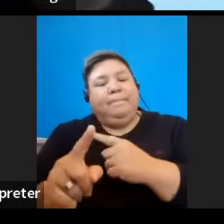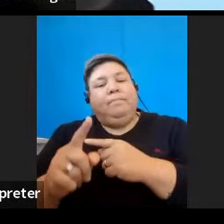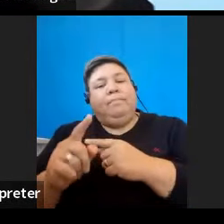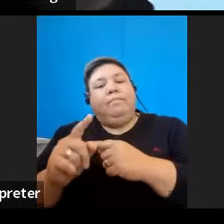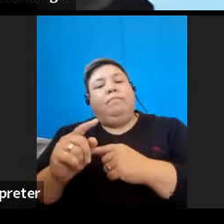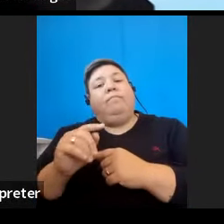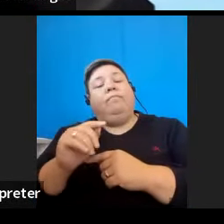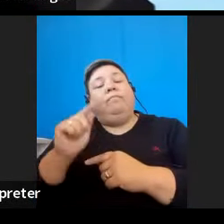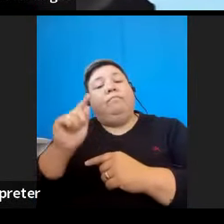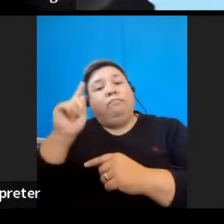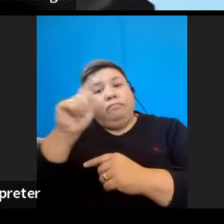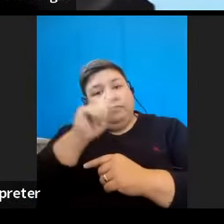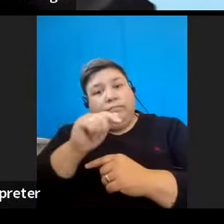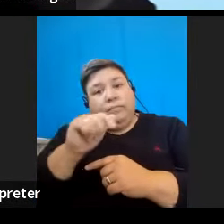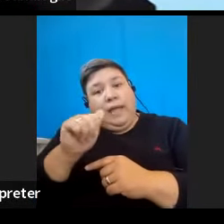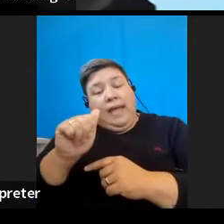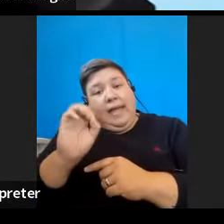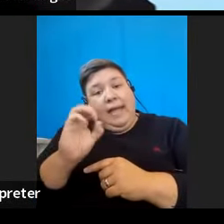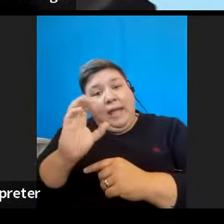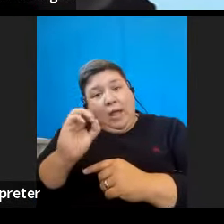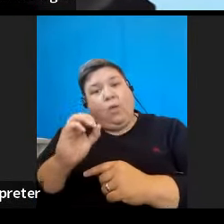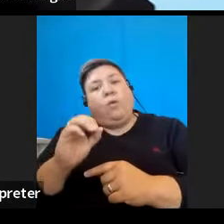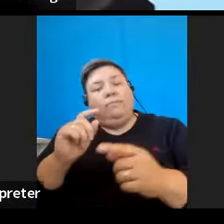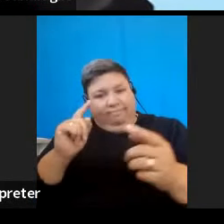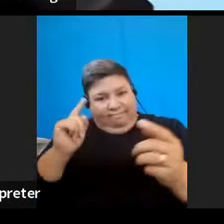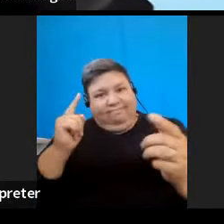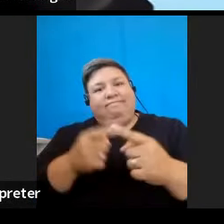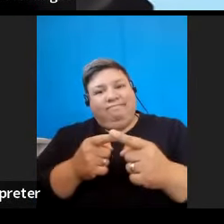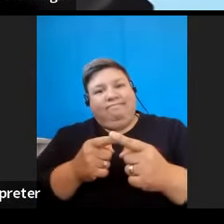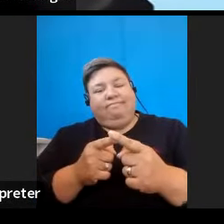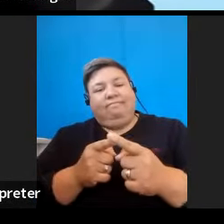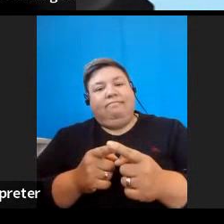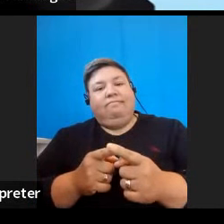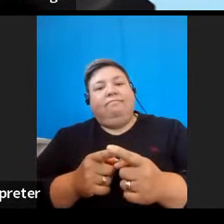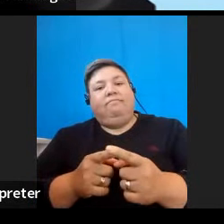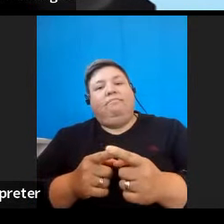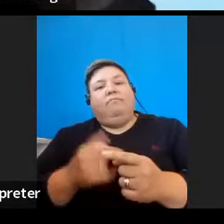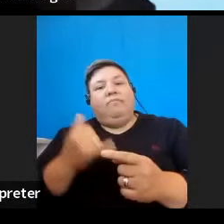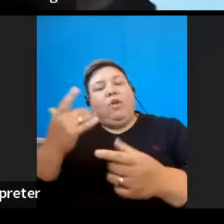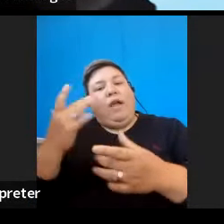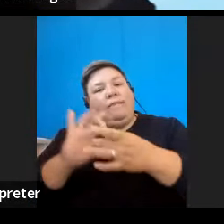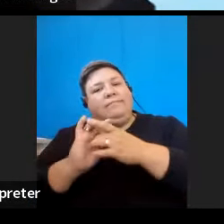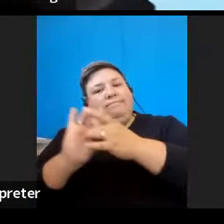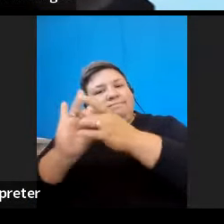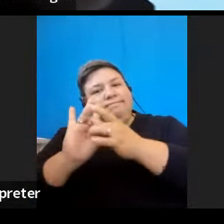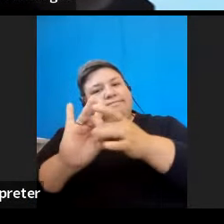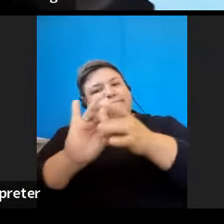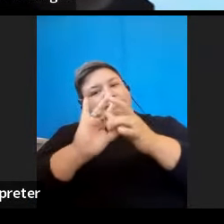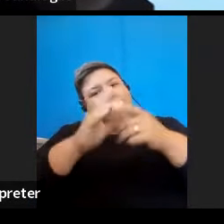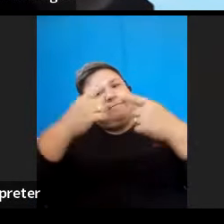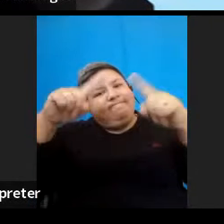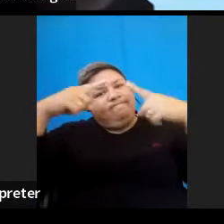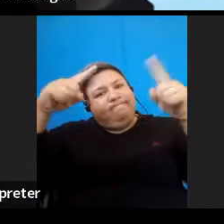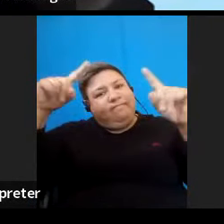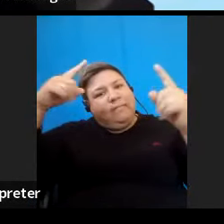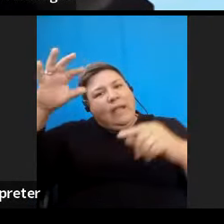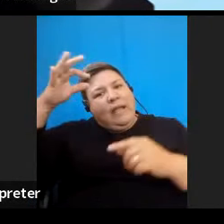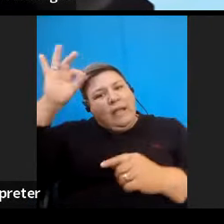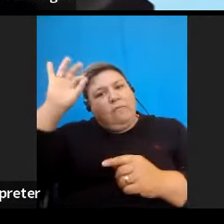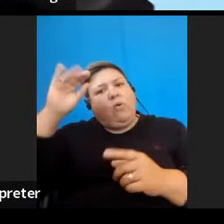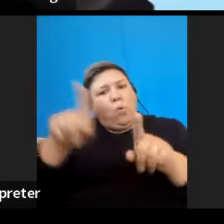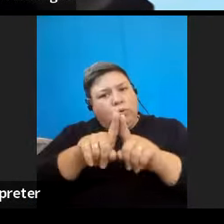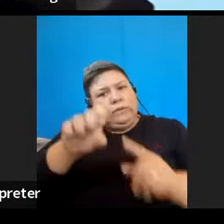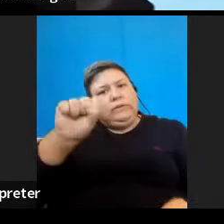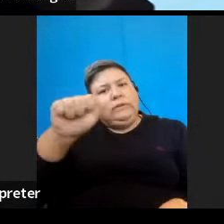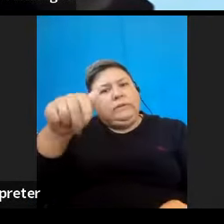government AEO program kicks place. And we have already engaged various government agencies, including SAPS, to